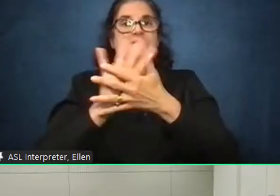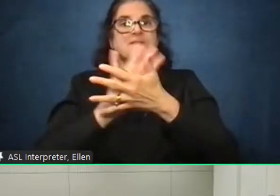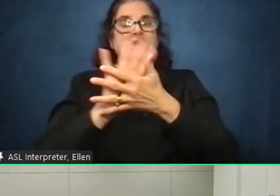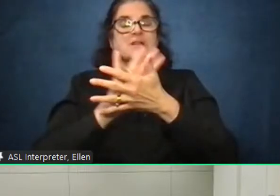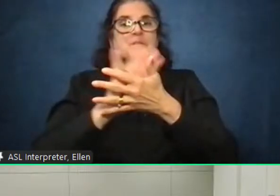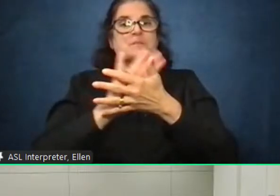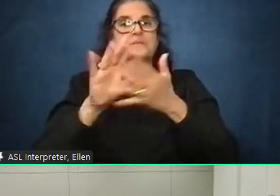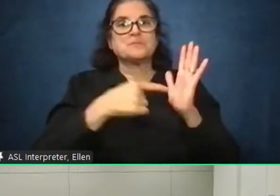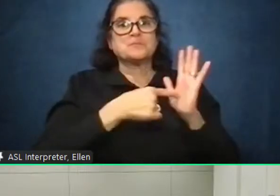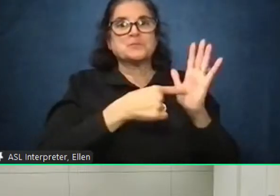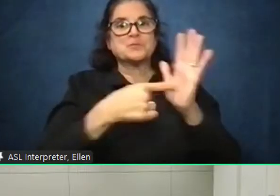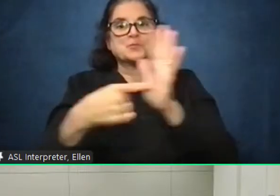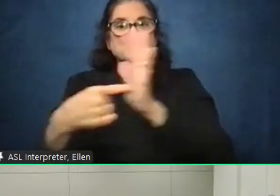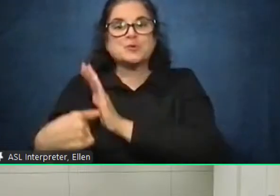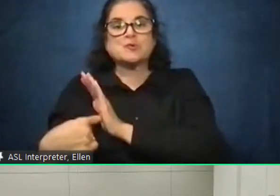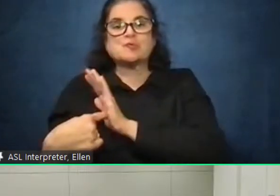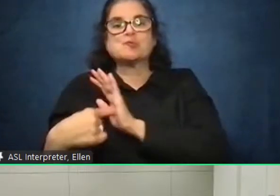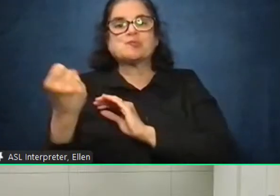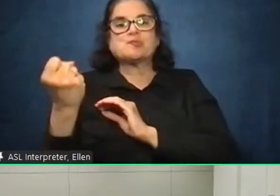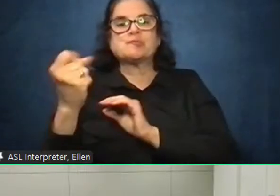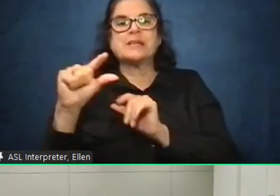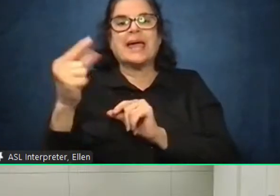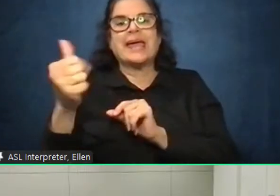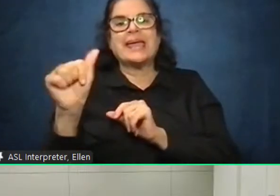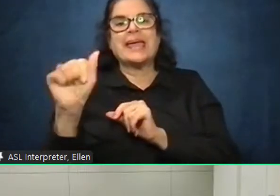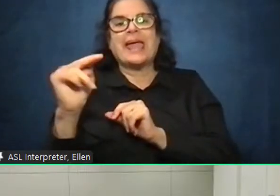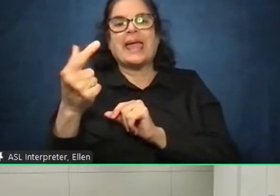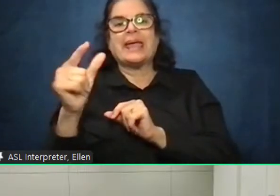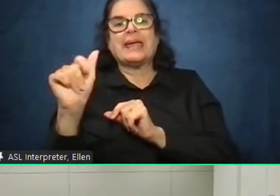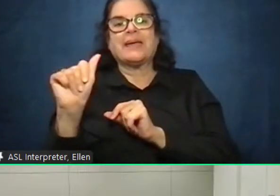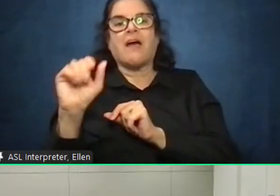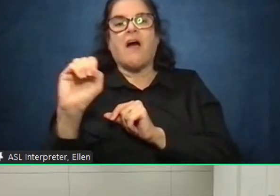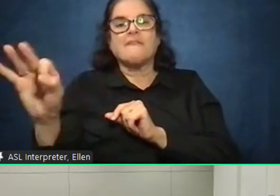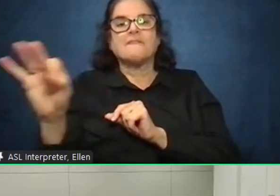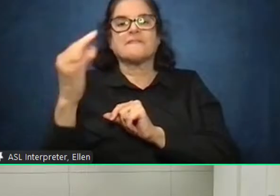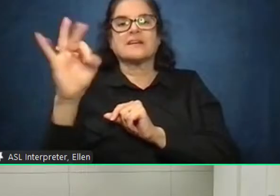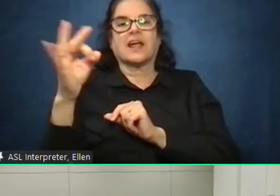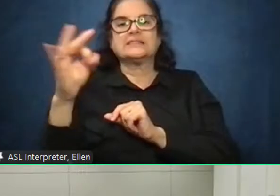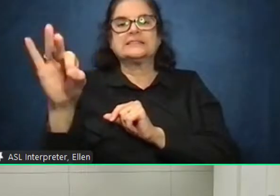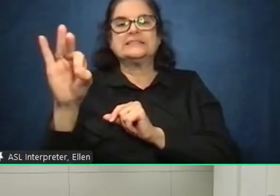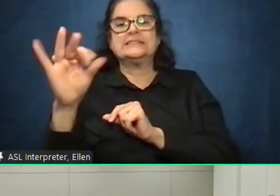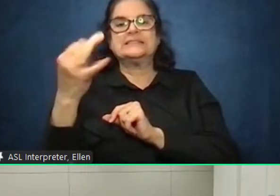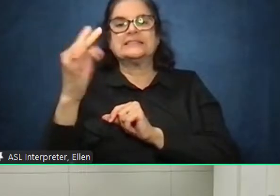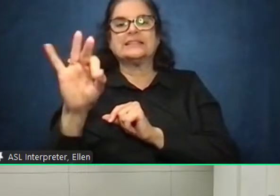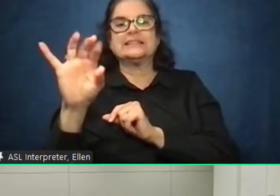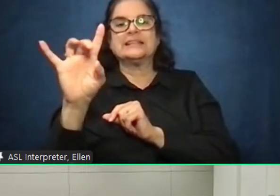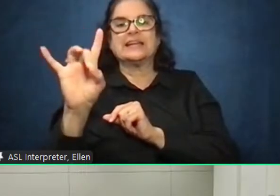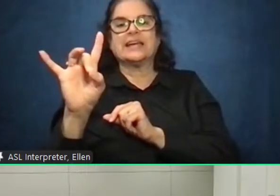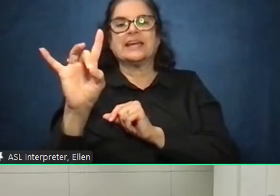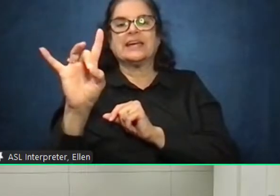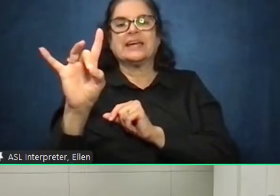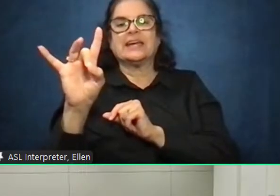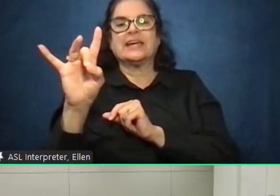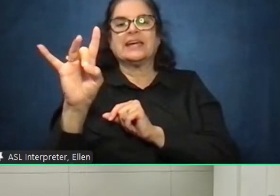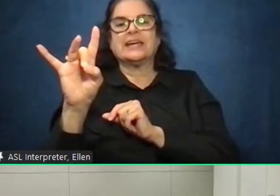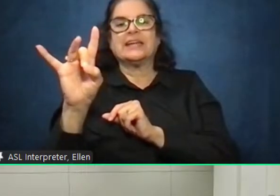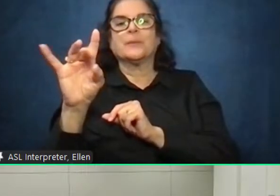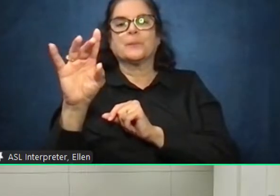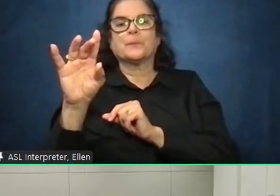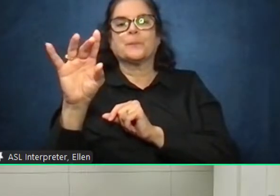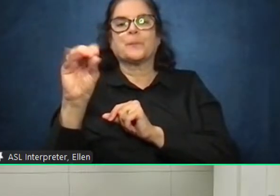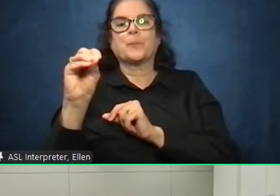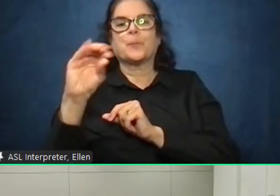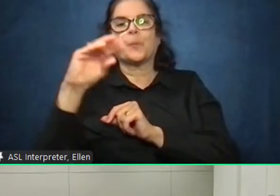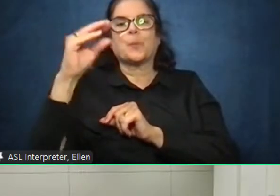1980 movement, which will take place Monday, July 21st at headquarters, and a Common Grounds virtual event